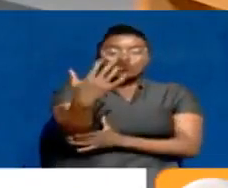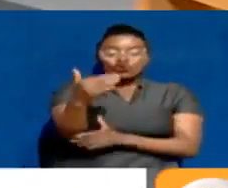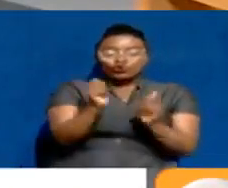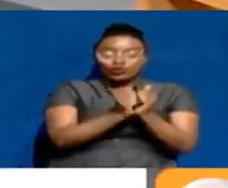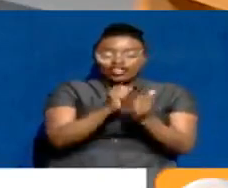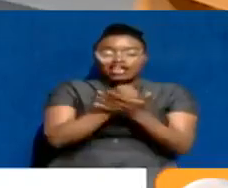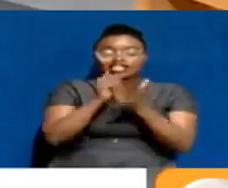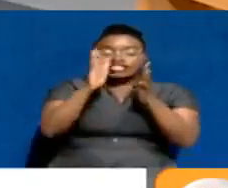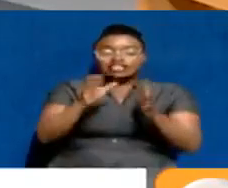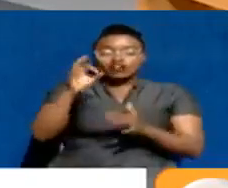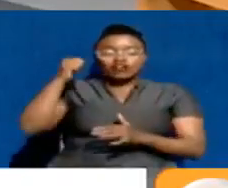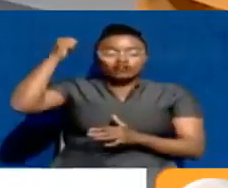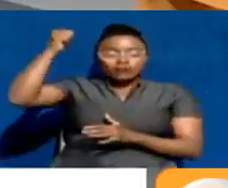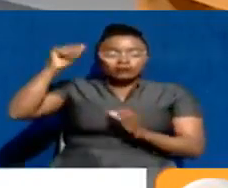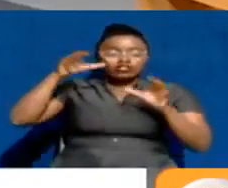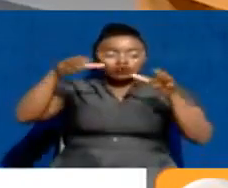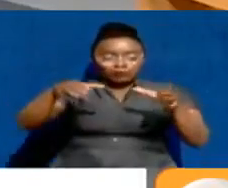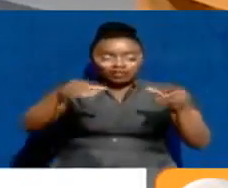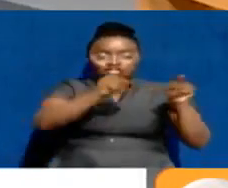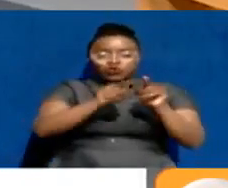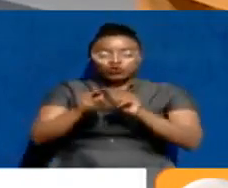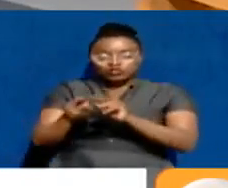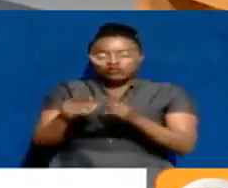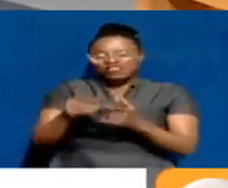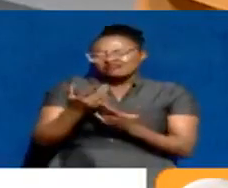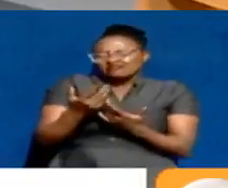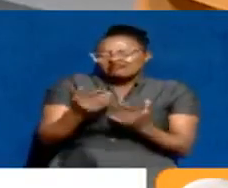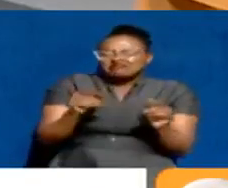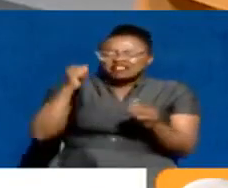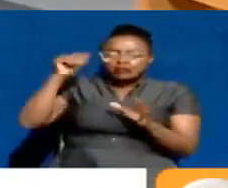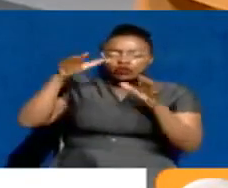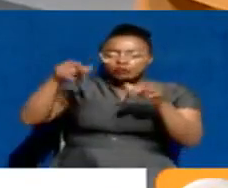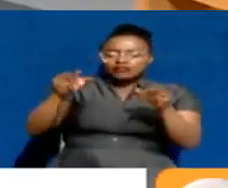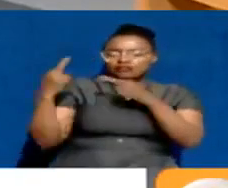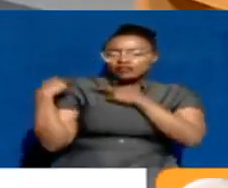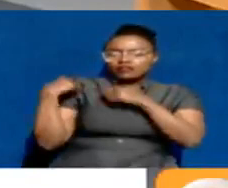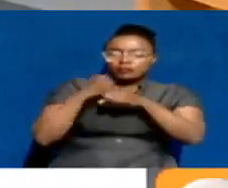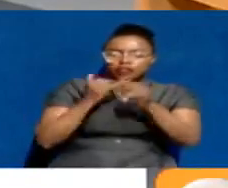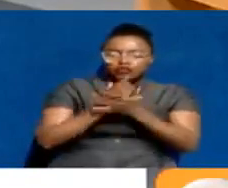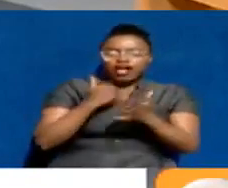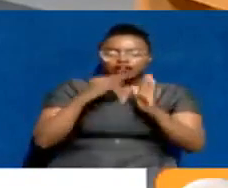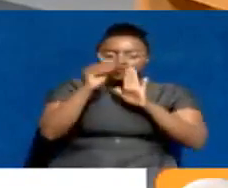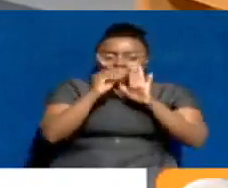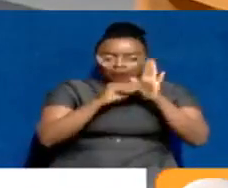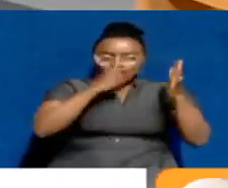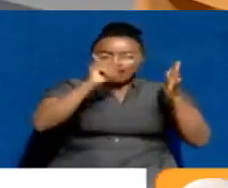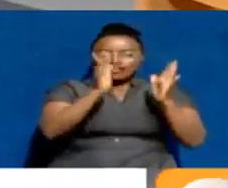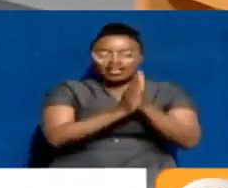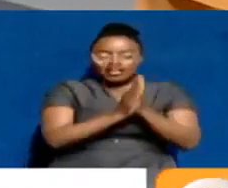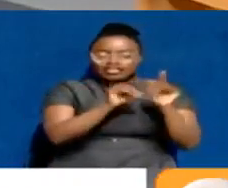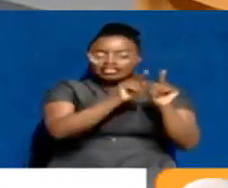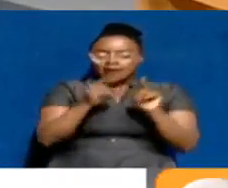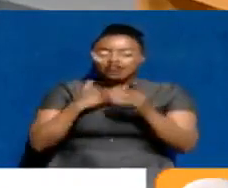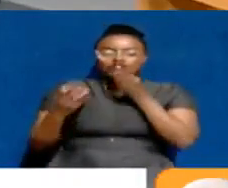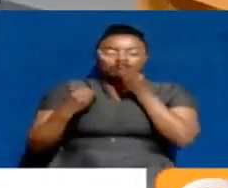with the Registrar of Political Parties. And it is really up to the party, like we said, to ensure that their list is accurate and up to